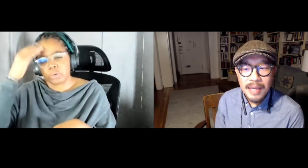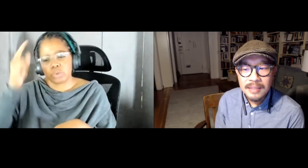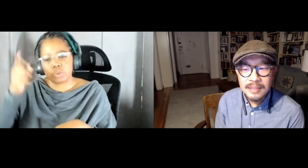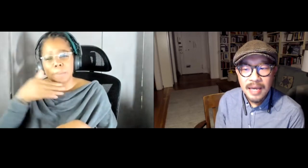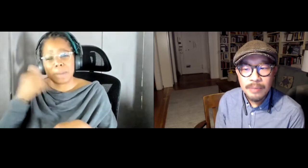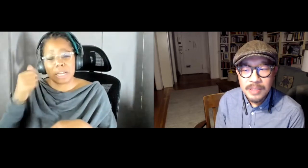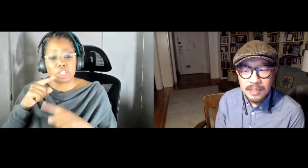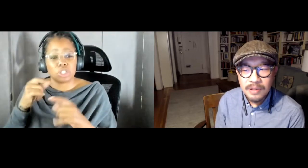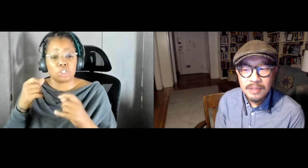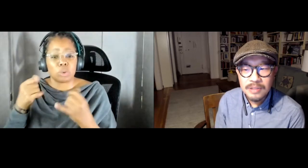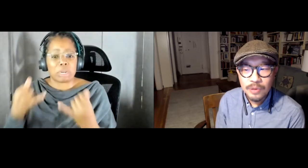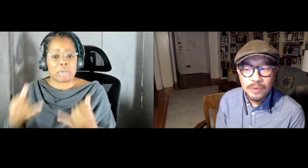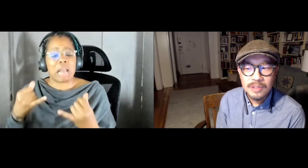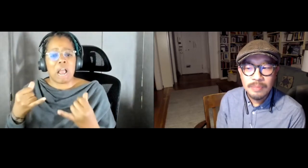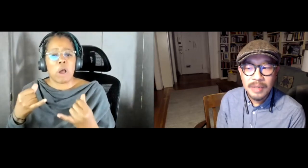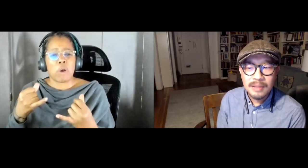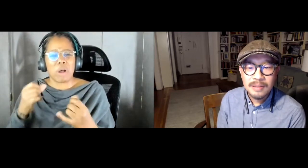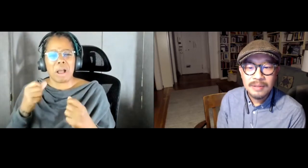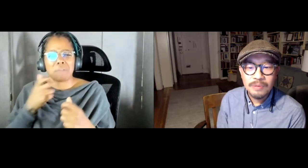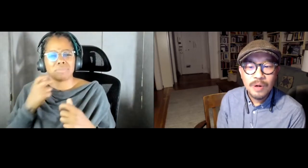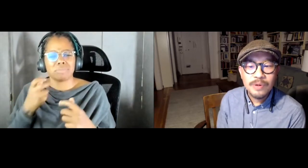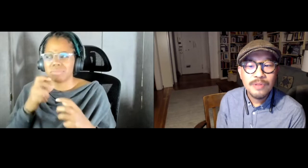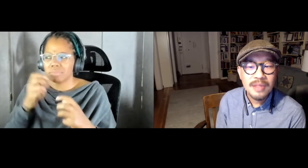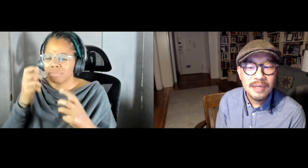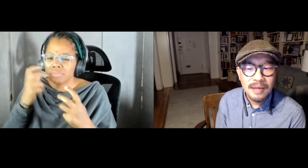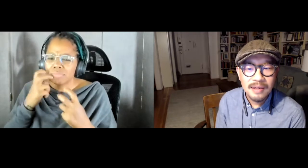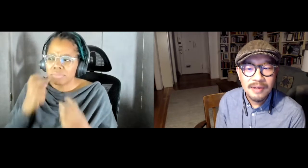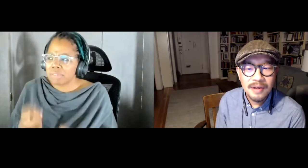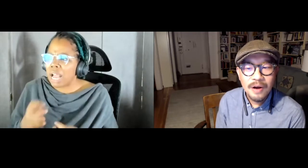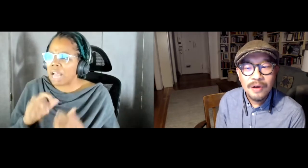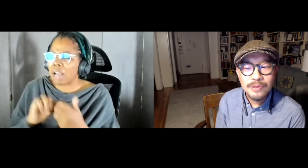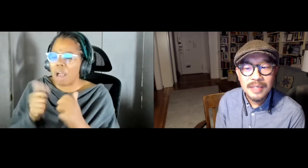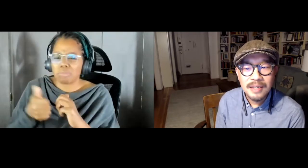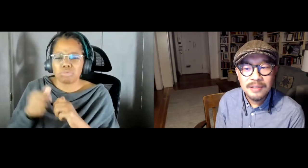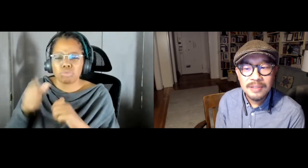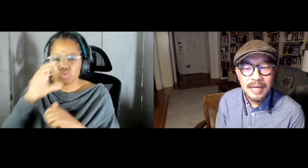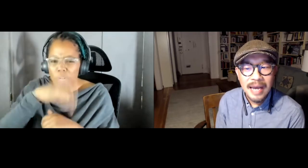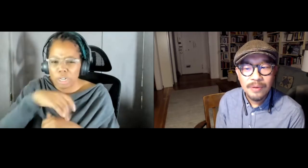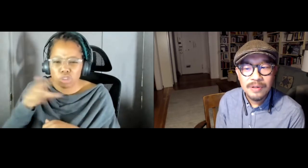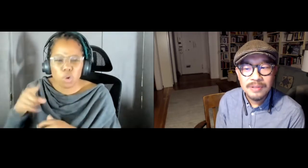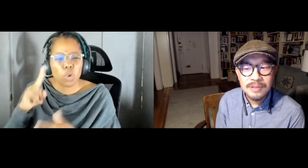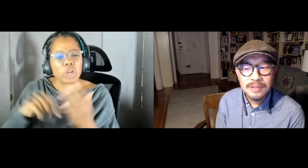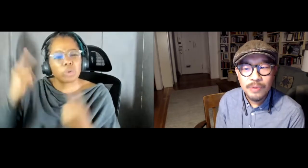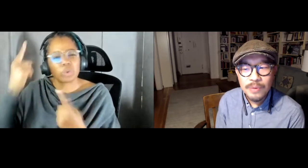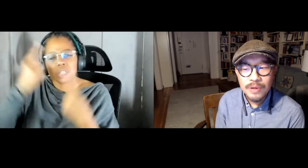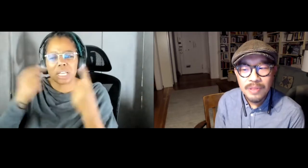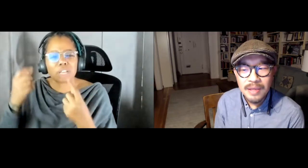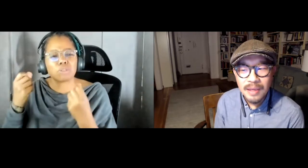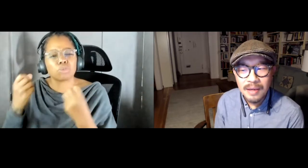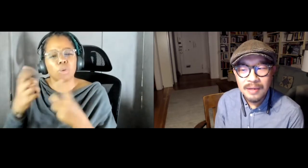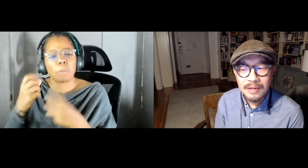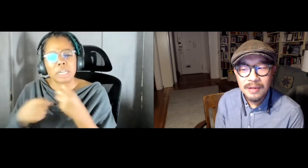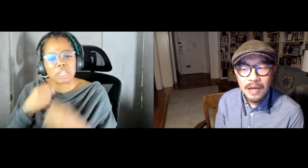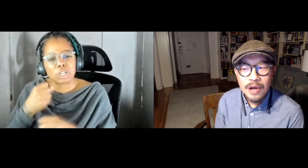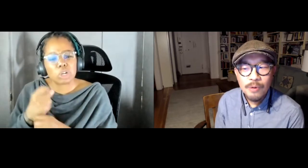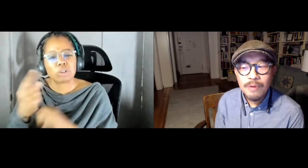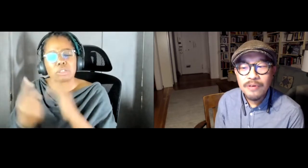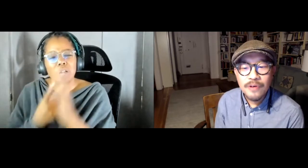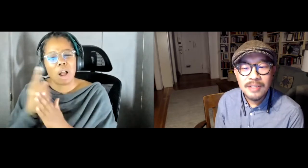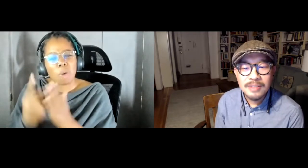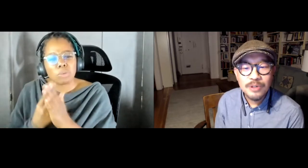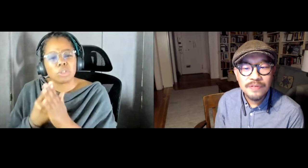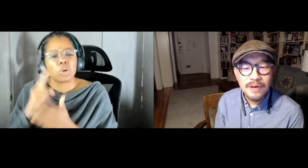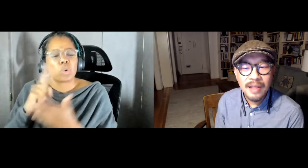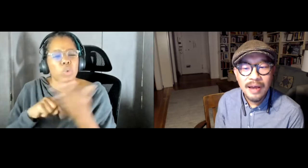am amazed how mysterious you were to me. What were you thinking? All those years and hours, what were you thinking? We